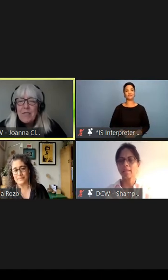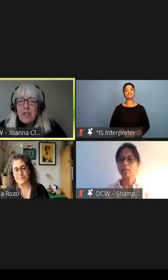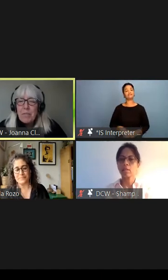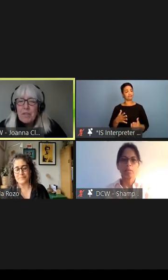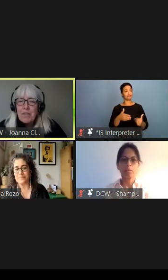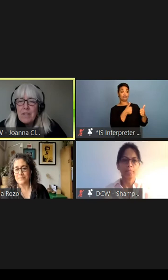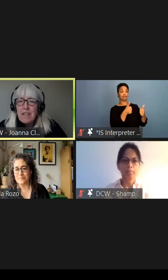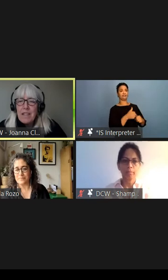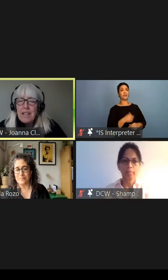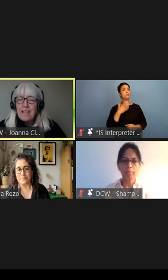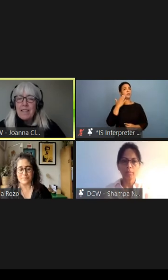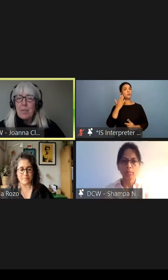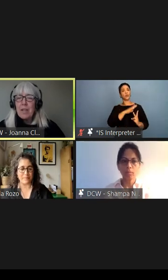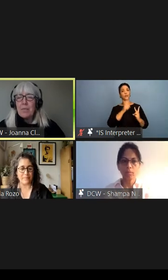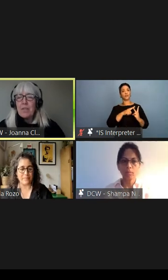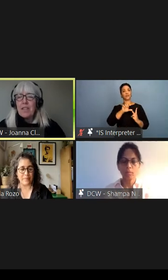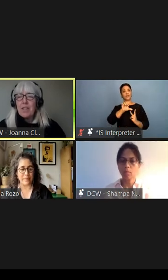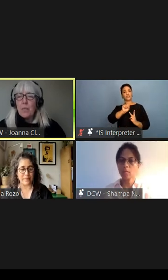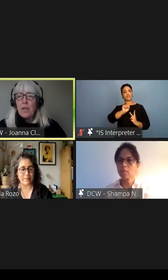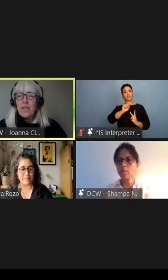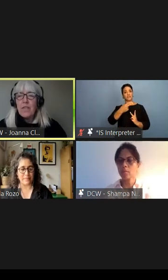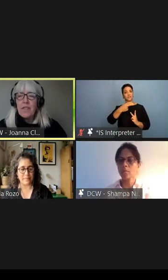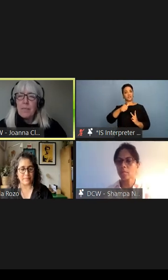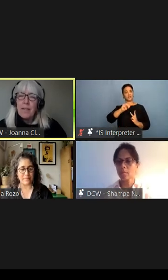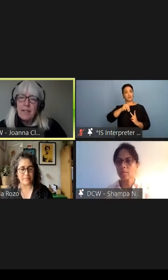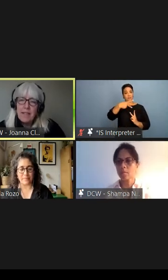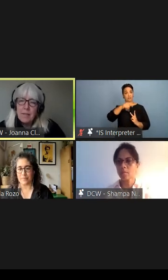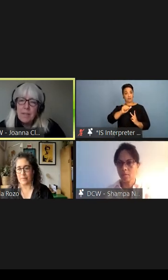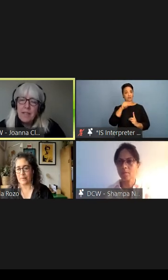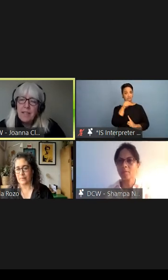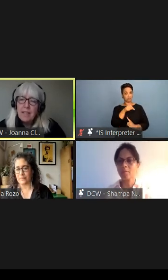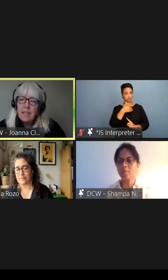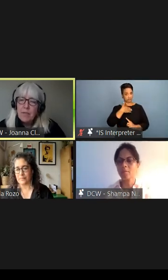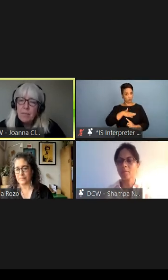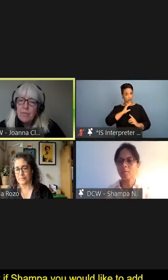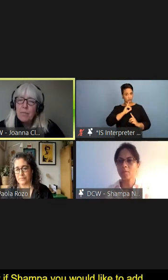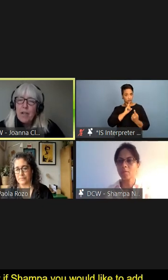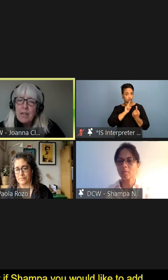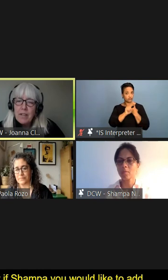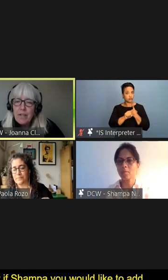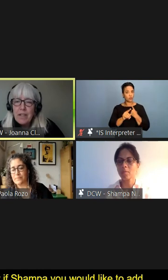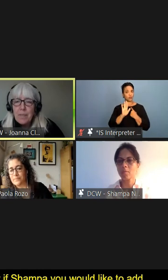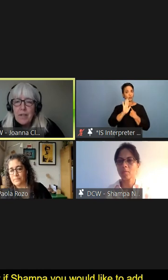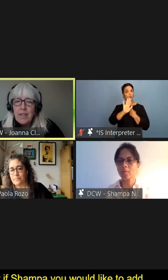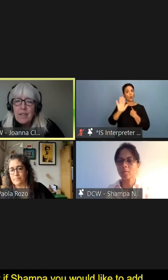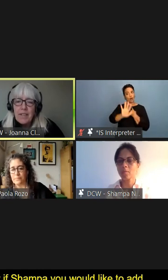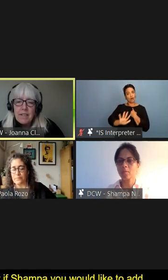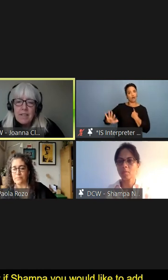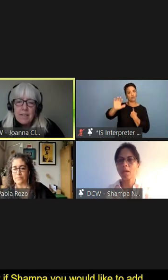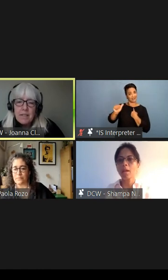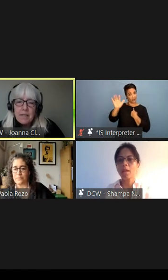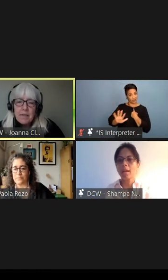if Shampa, you'd like to add anything about working with siblings in particular from your